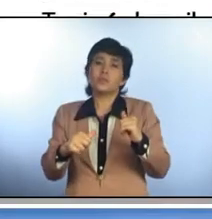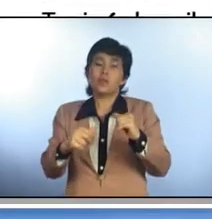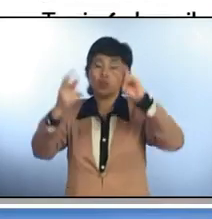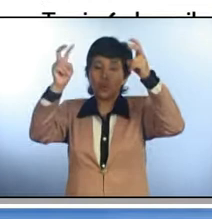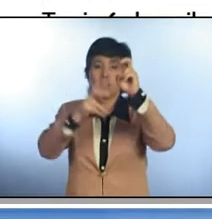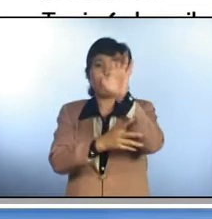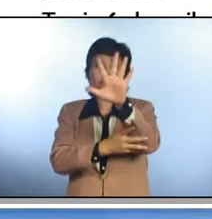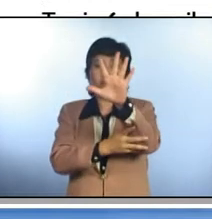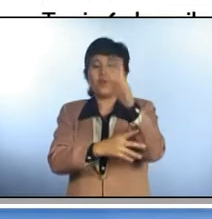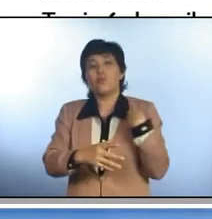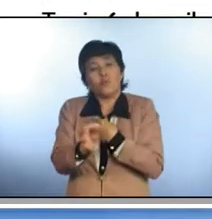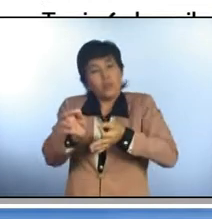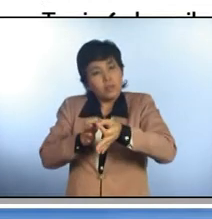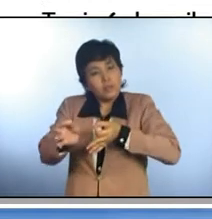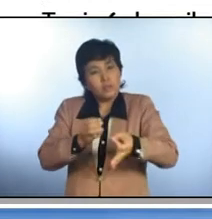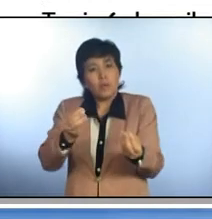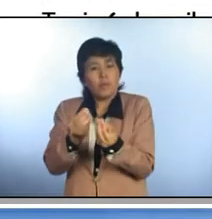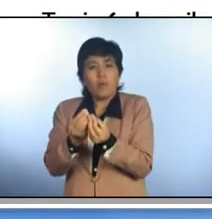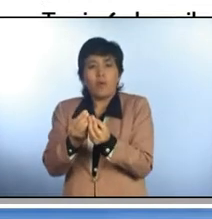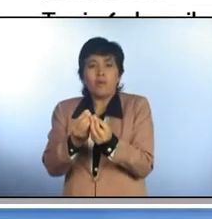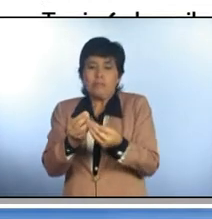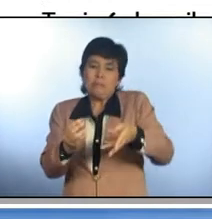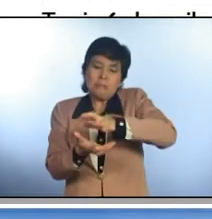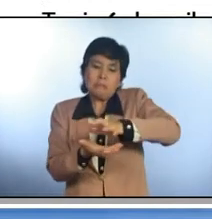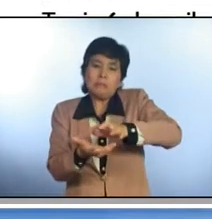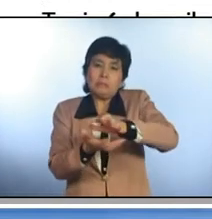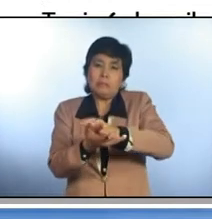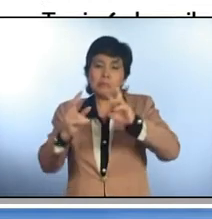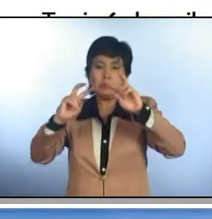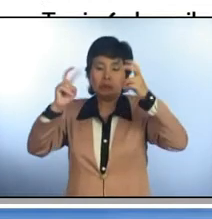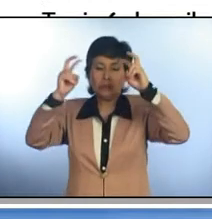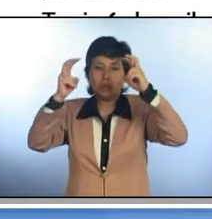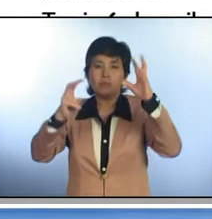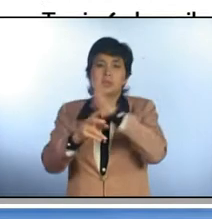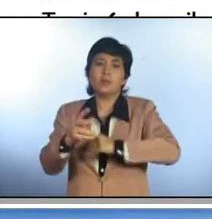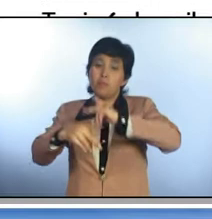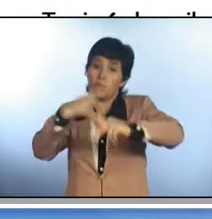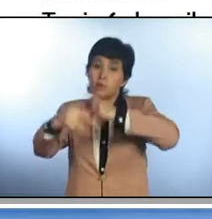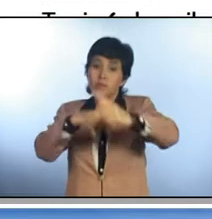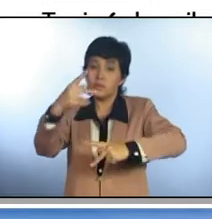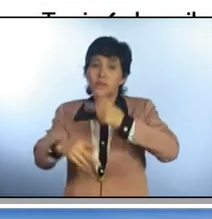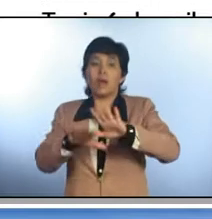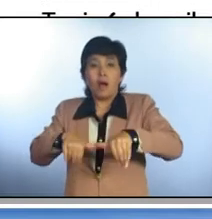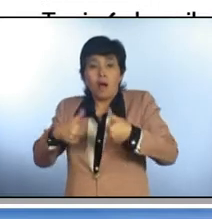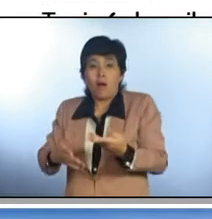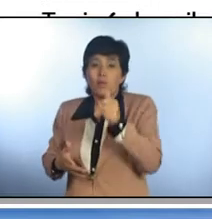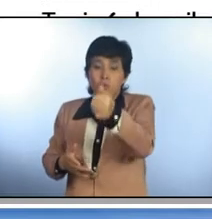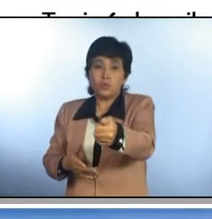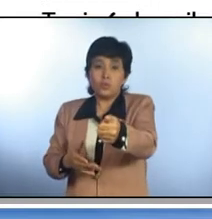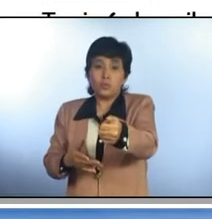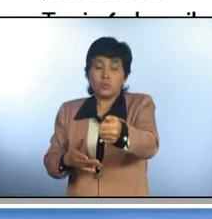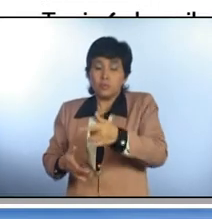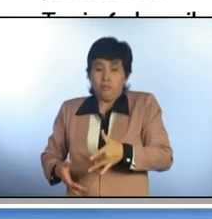5, will describe on multiple subjects. The persuasion process, in which how you are